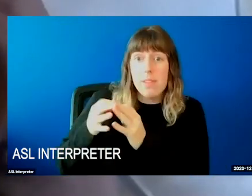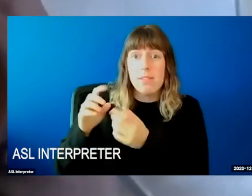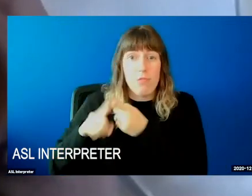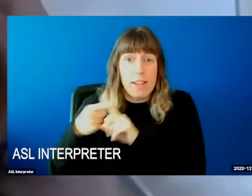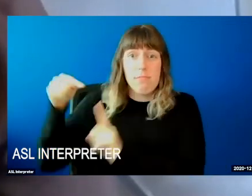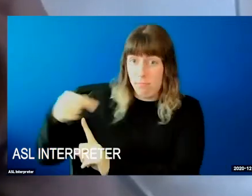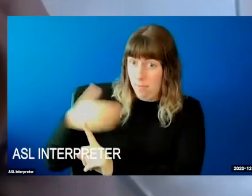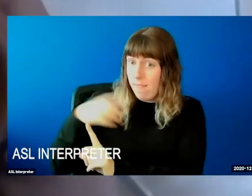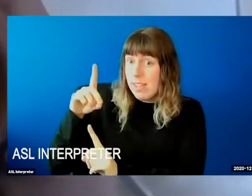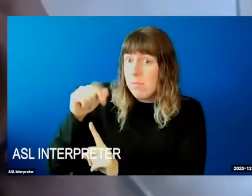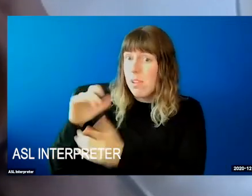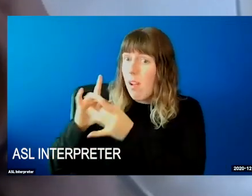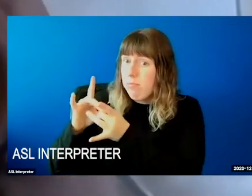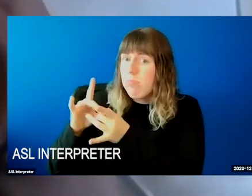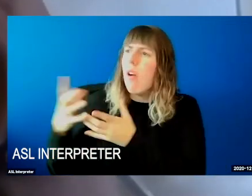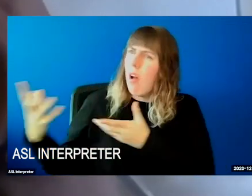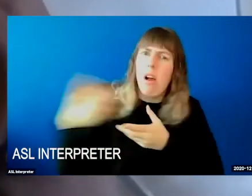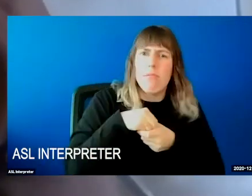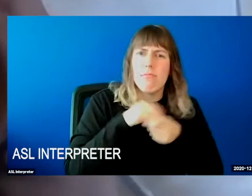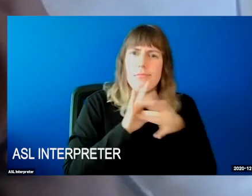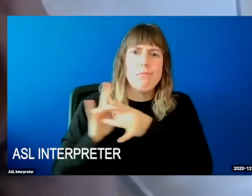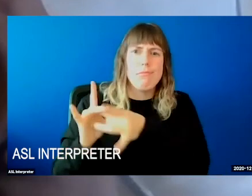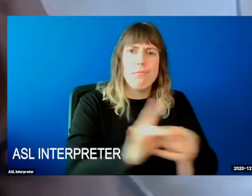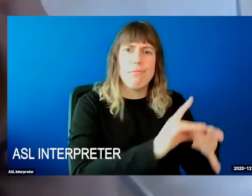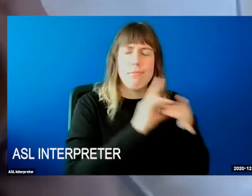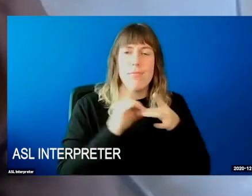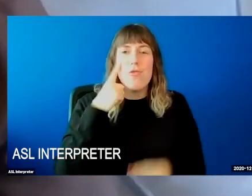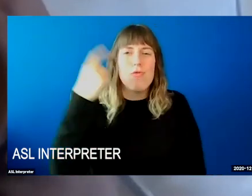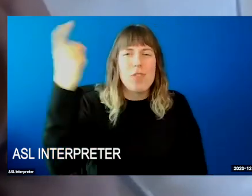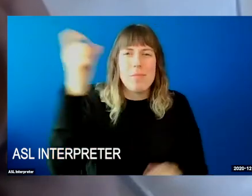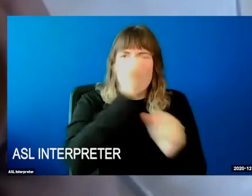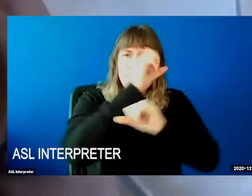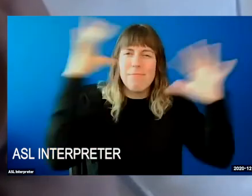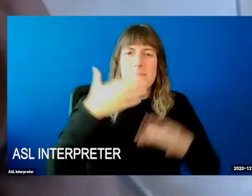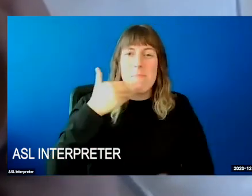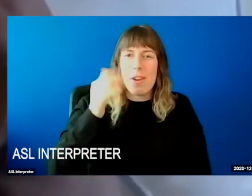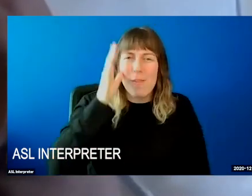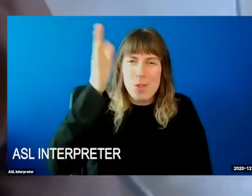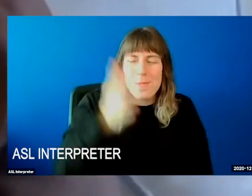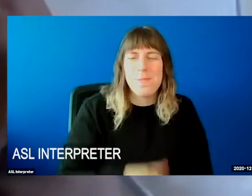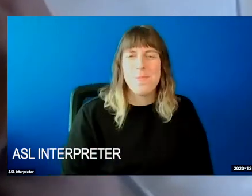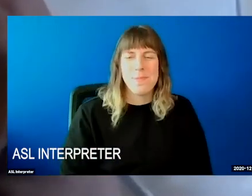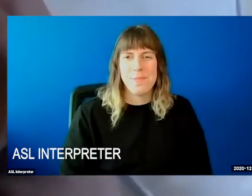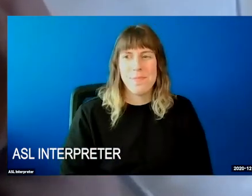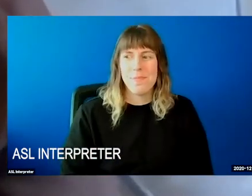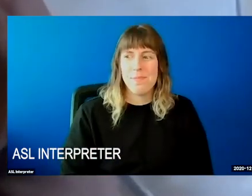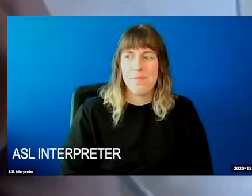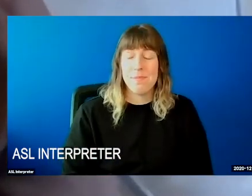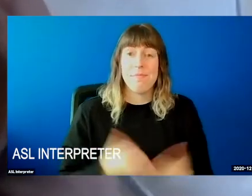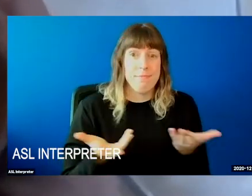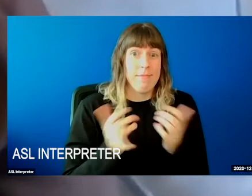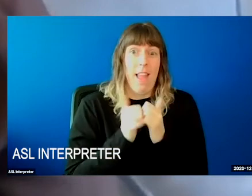disability in this country together to dream of a better future. So how do we do